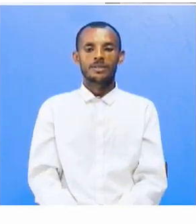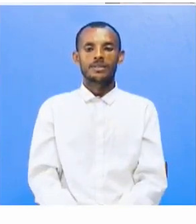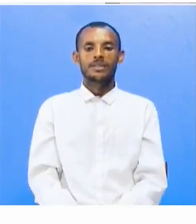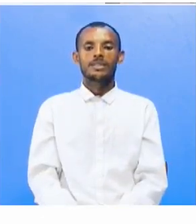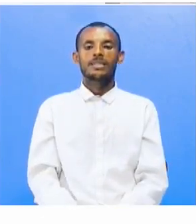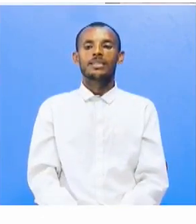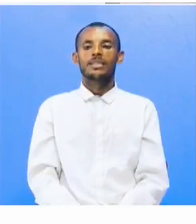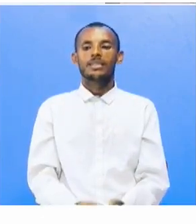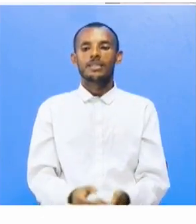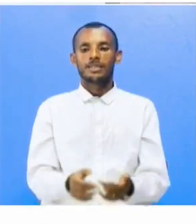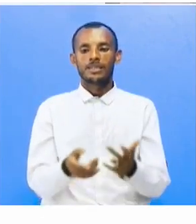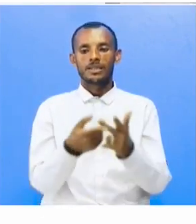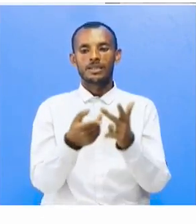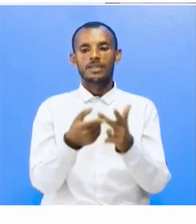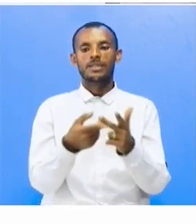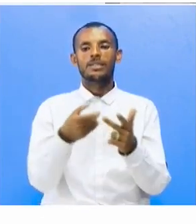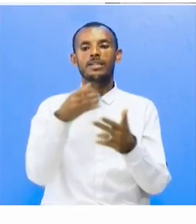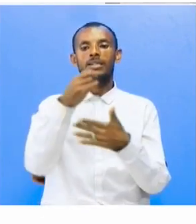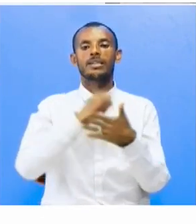interest.